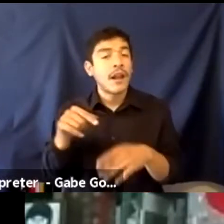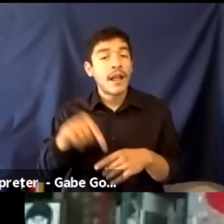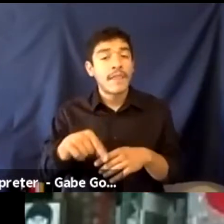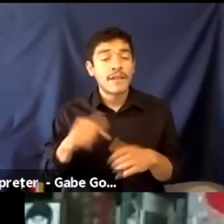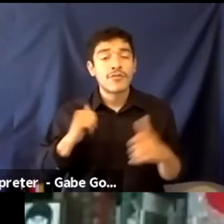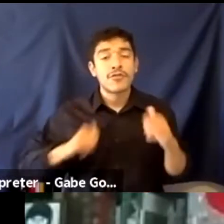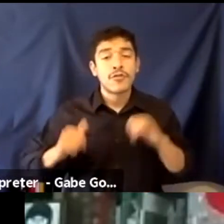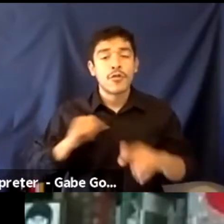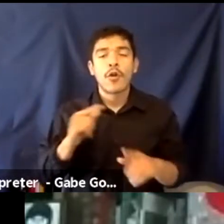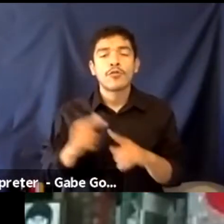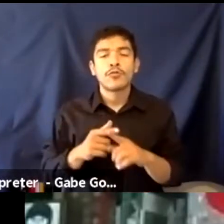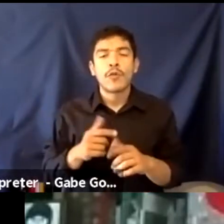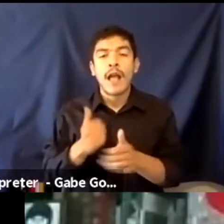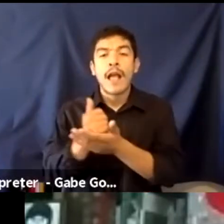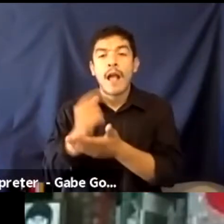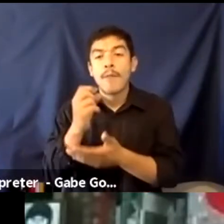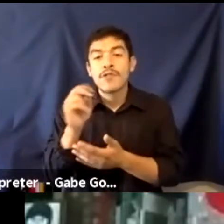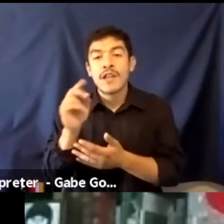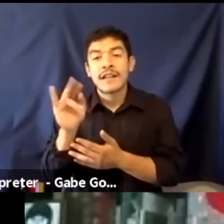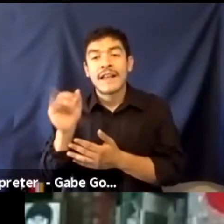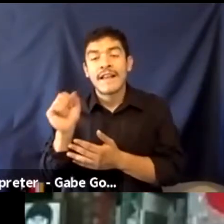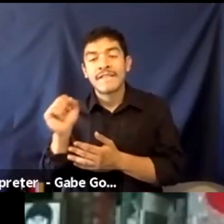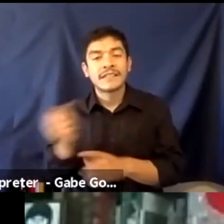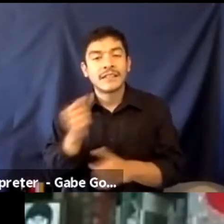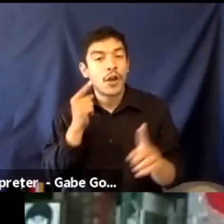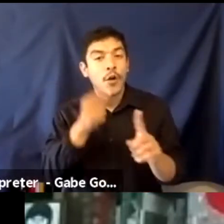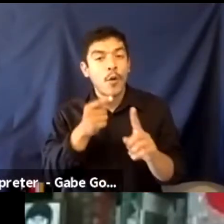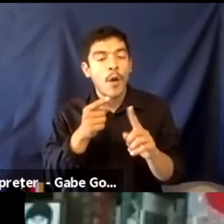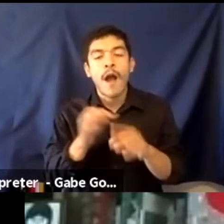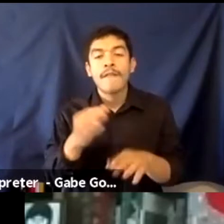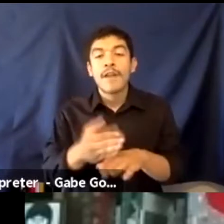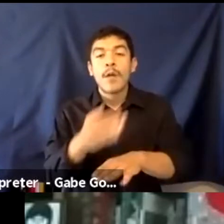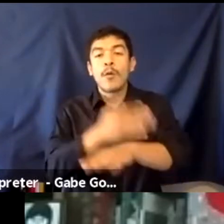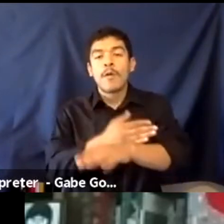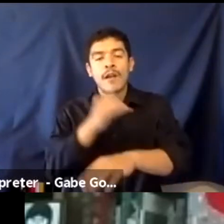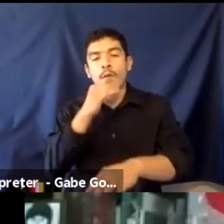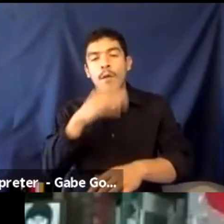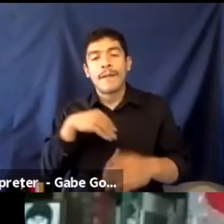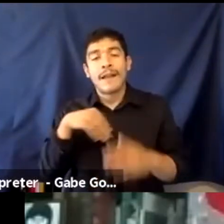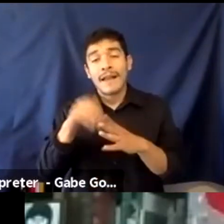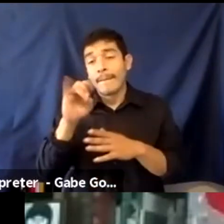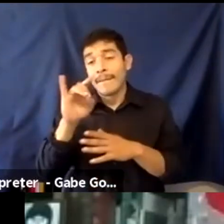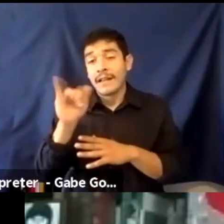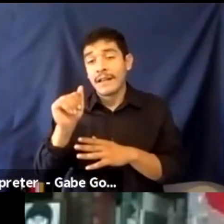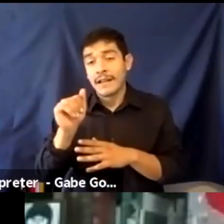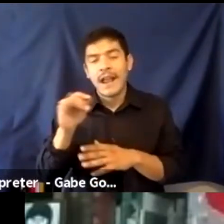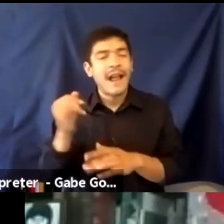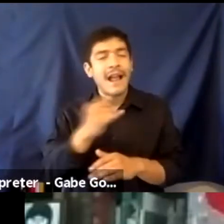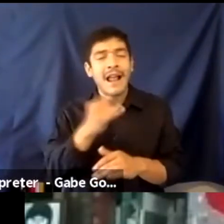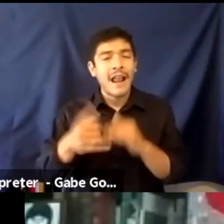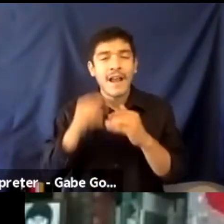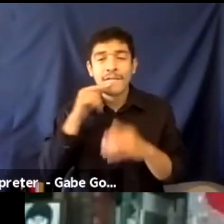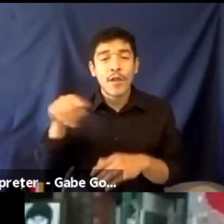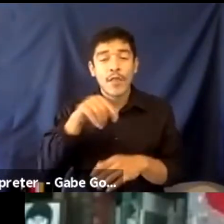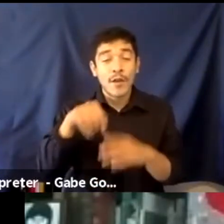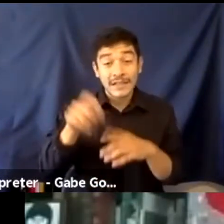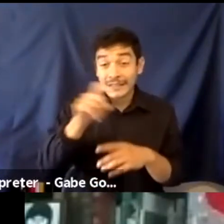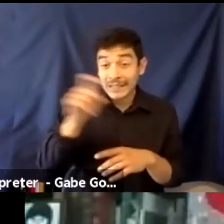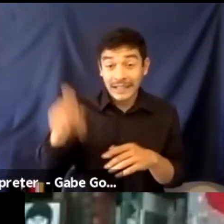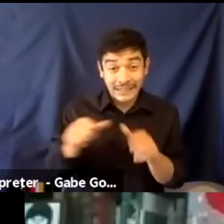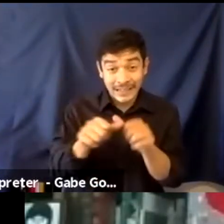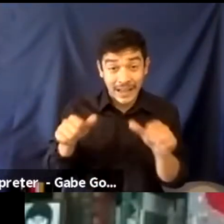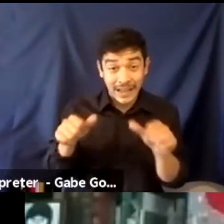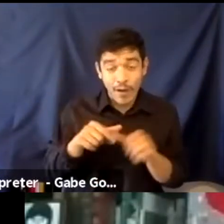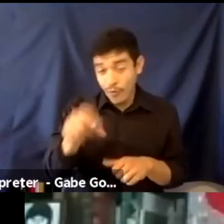Gina Davis's mission of improving the portrayal of women in media. And lastly, for those in the Dallas, Texas area, you can